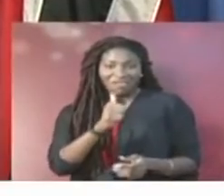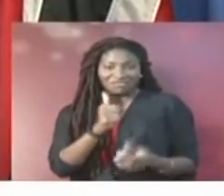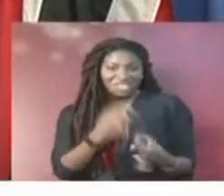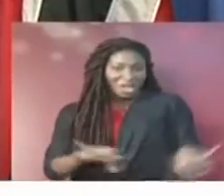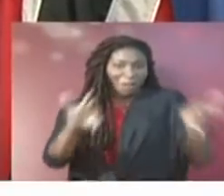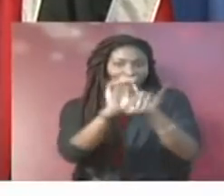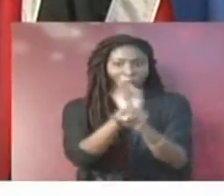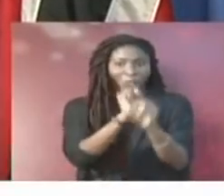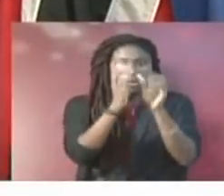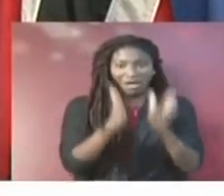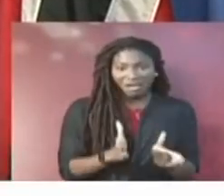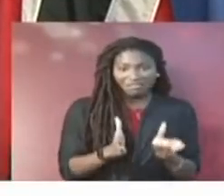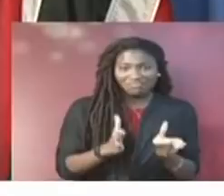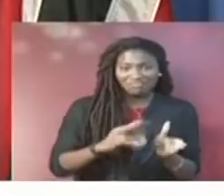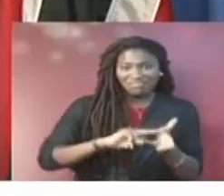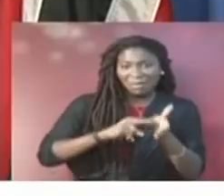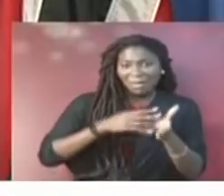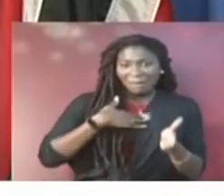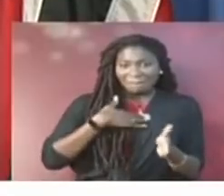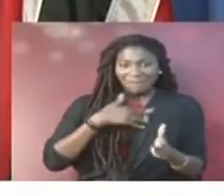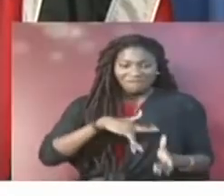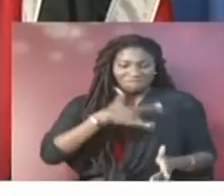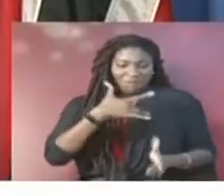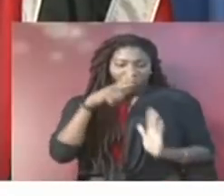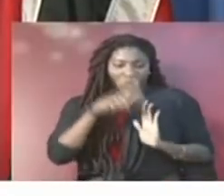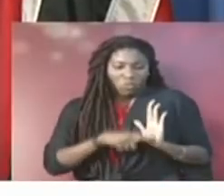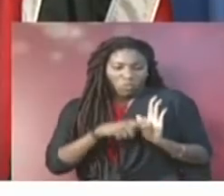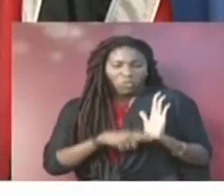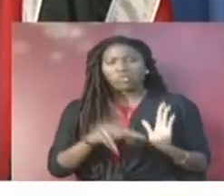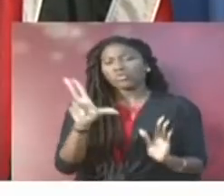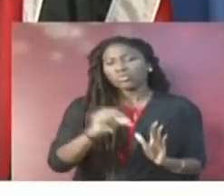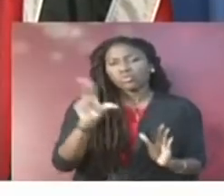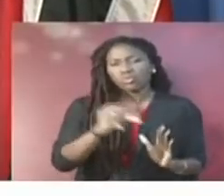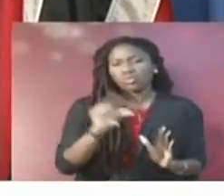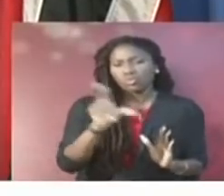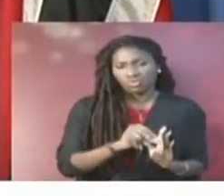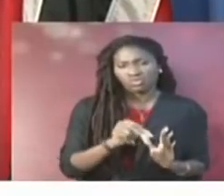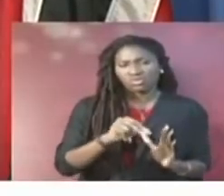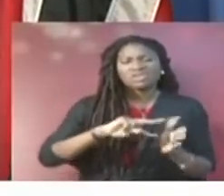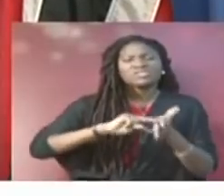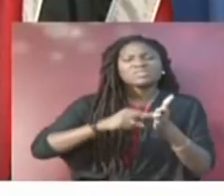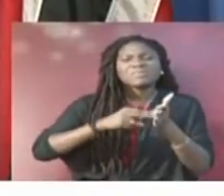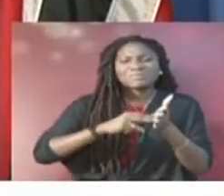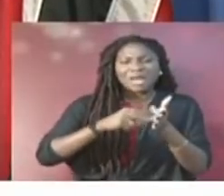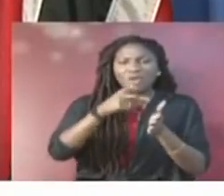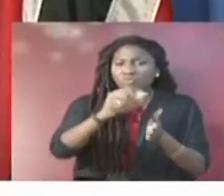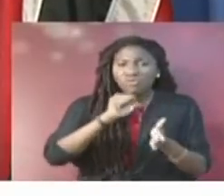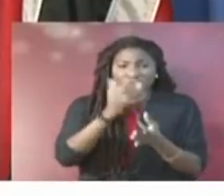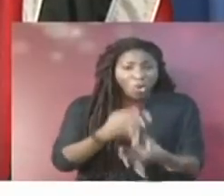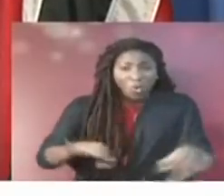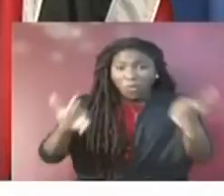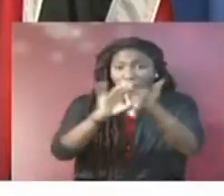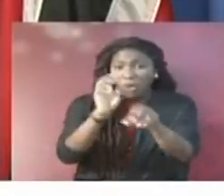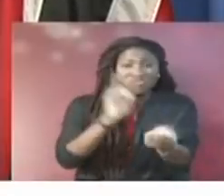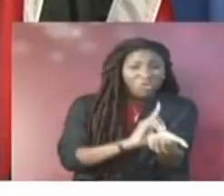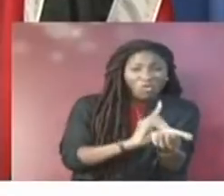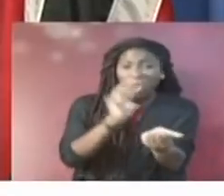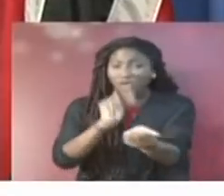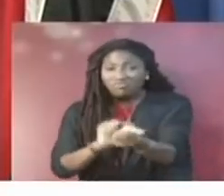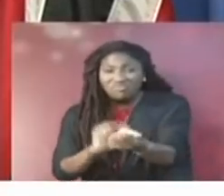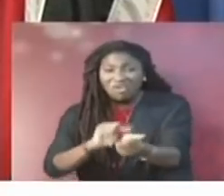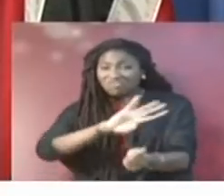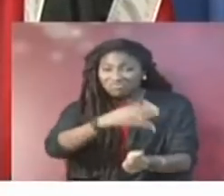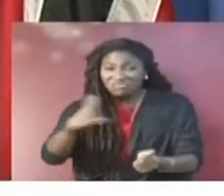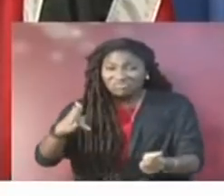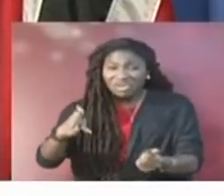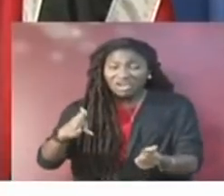worker is just unhelpful. It is that we are pulling back those persons who, if they are not